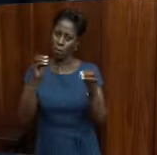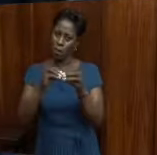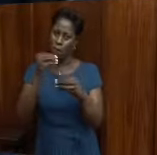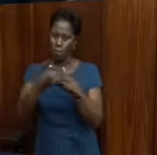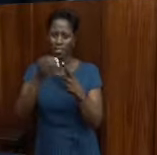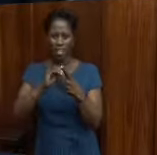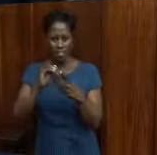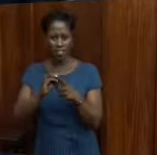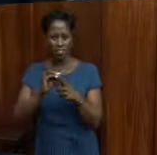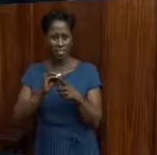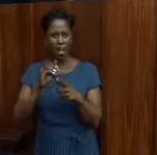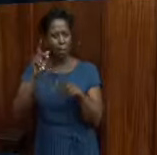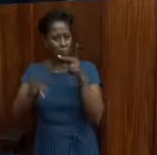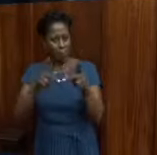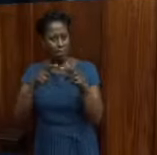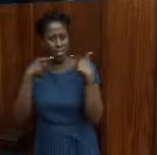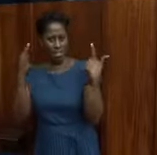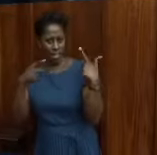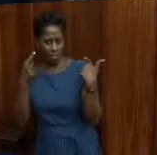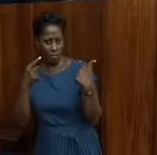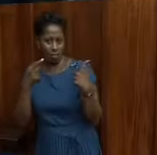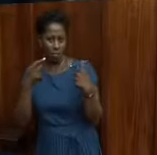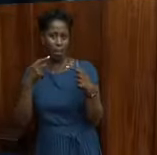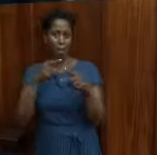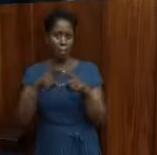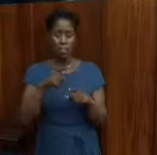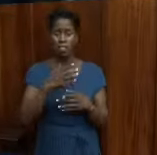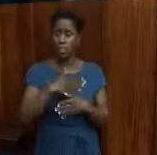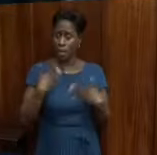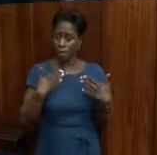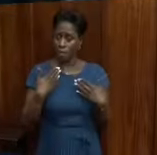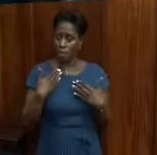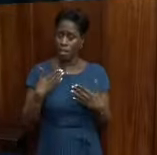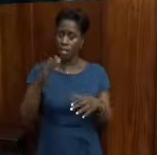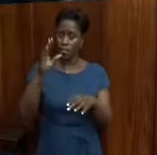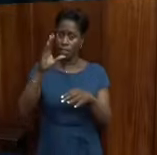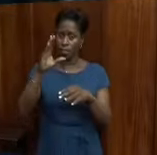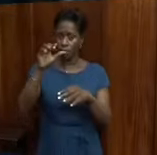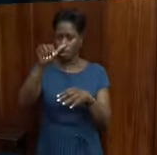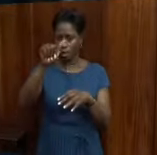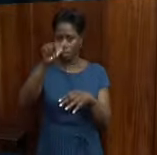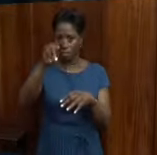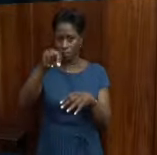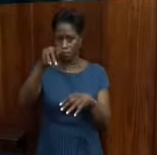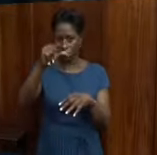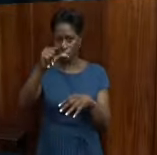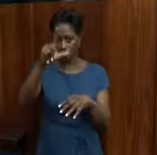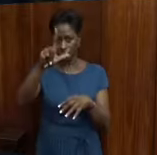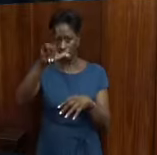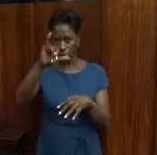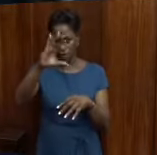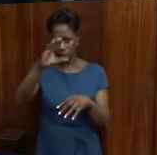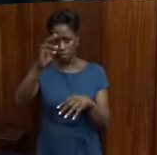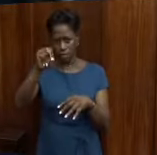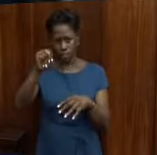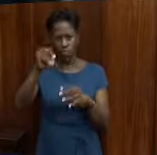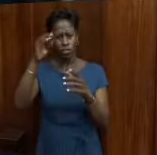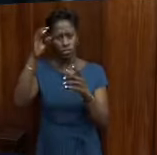many organizations, including the Anglican Church, understood the importance of